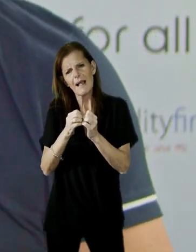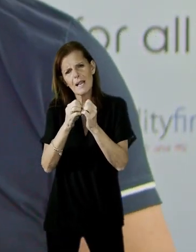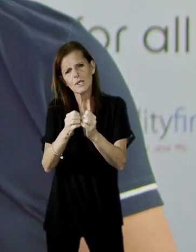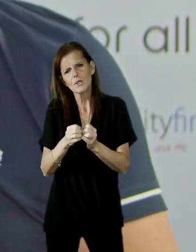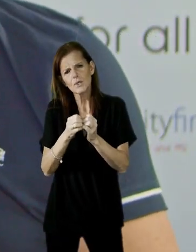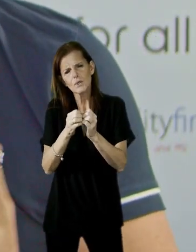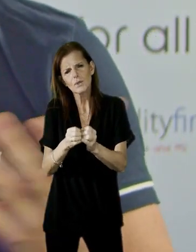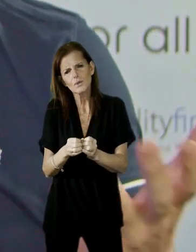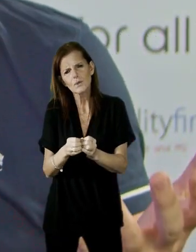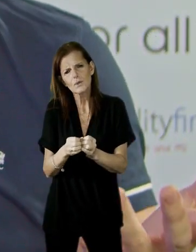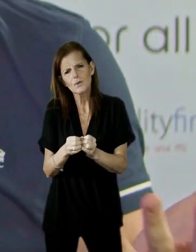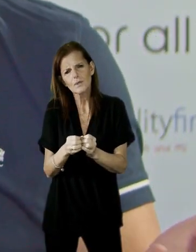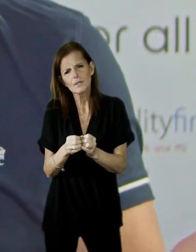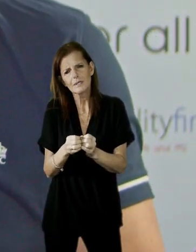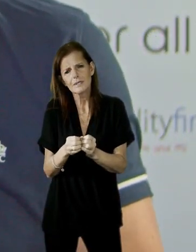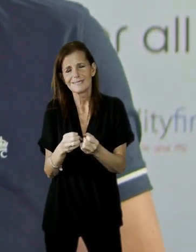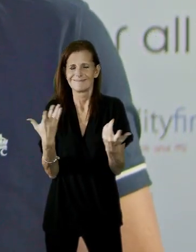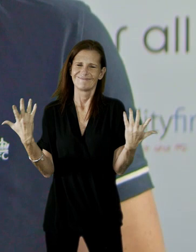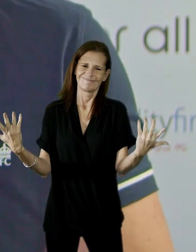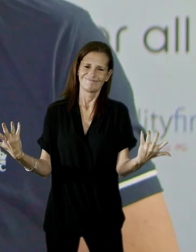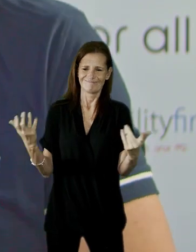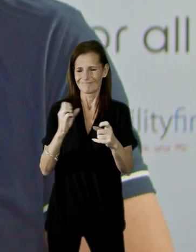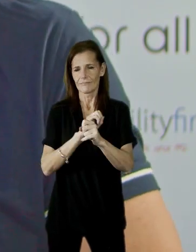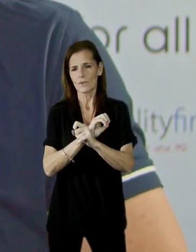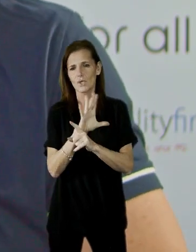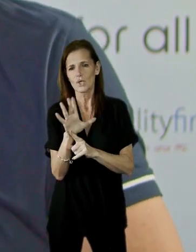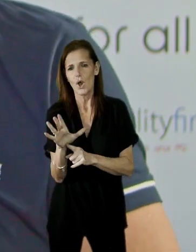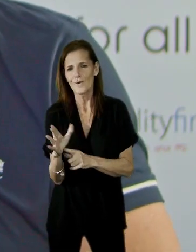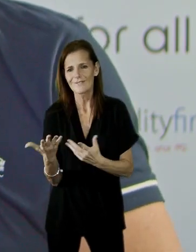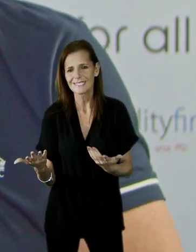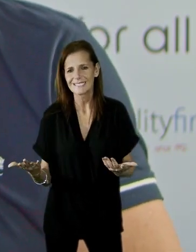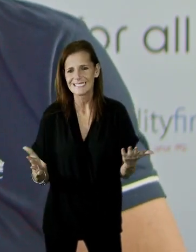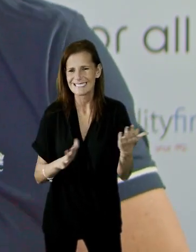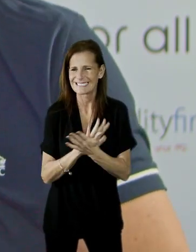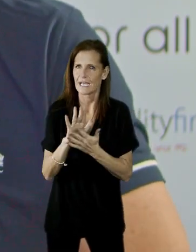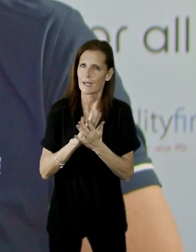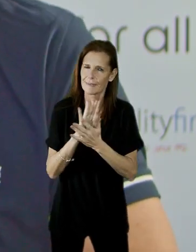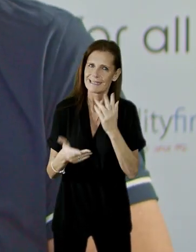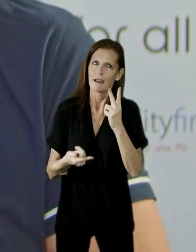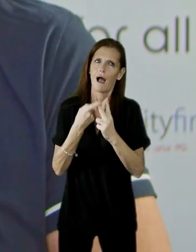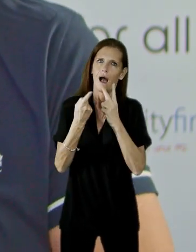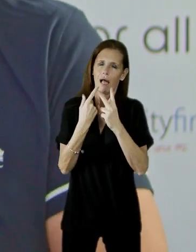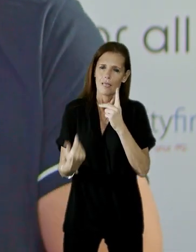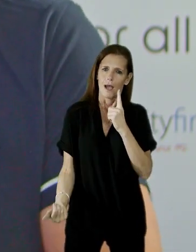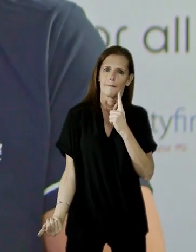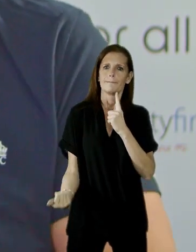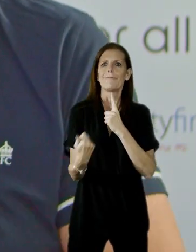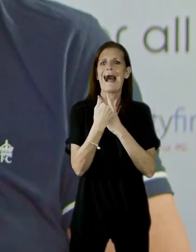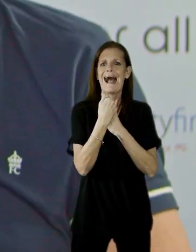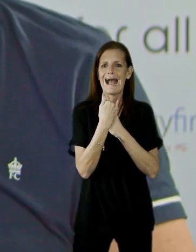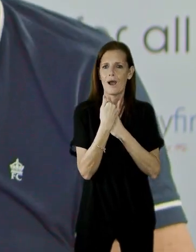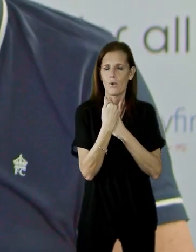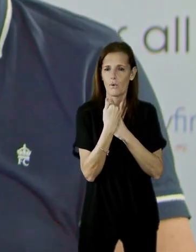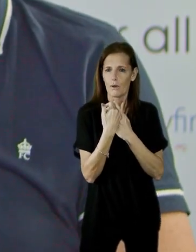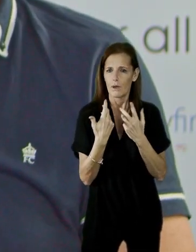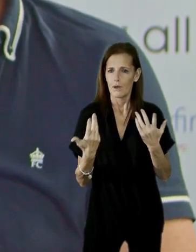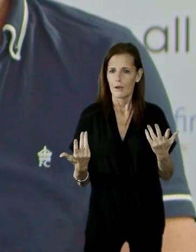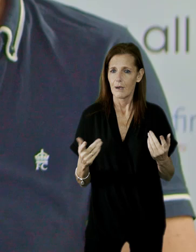And, obviously with COVID at the moment, that's another impact, economically, but